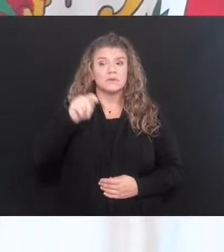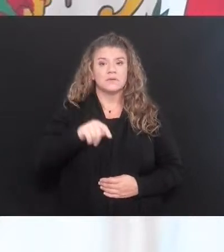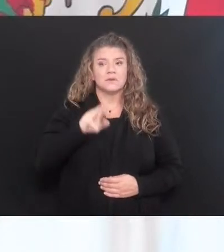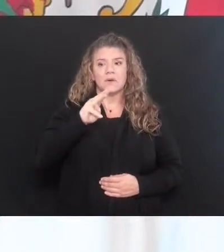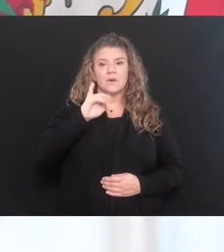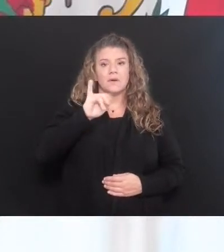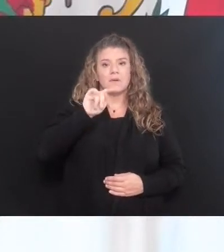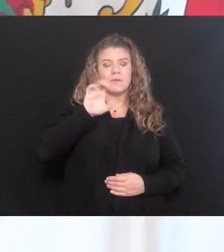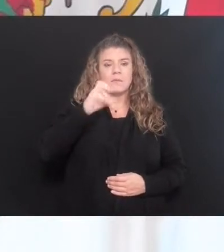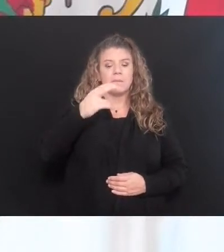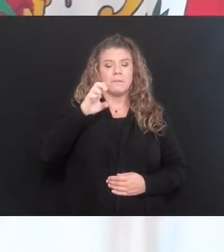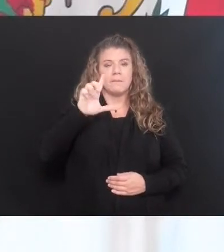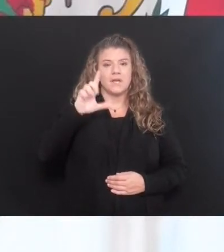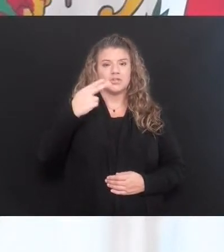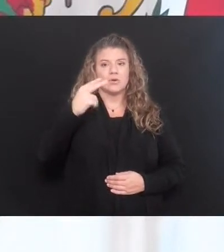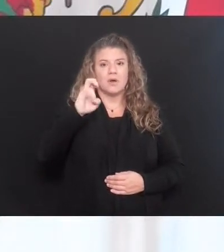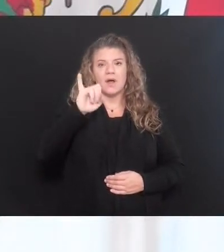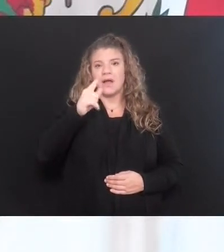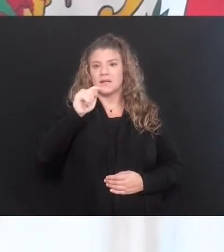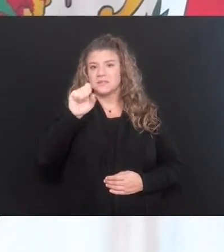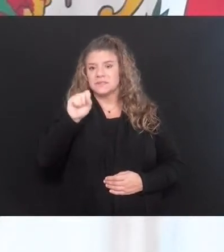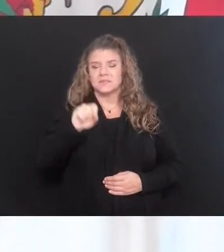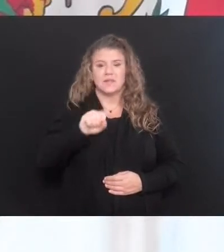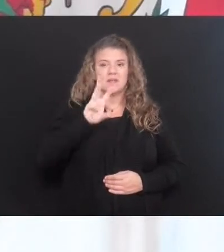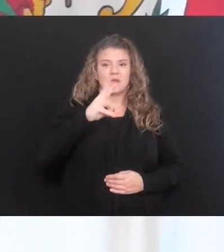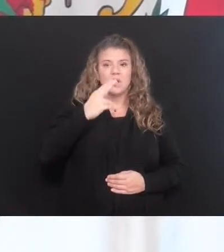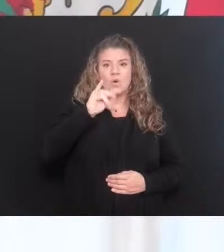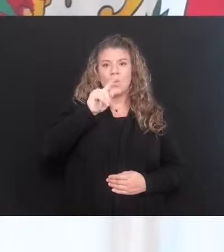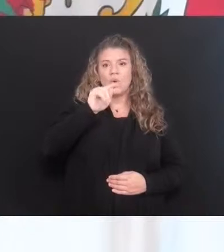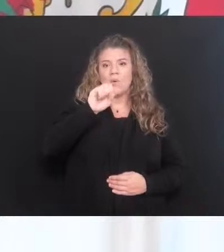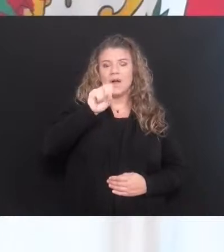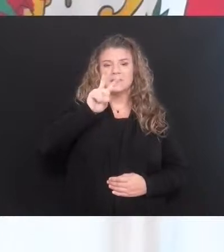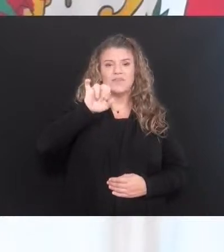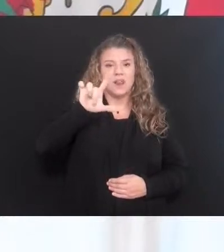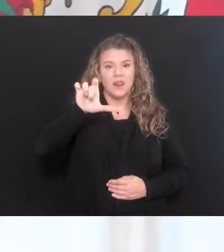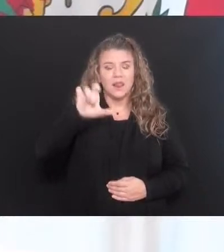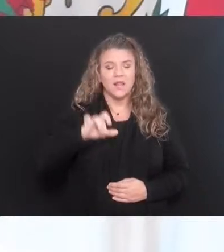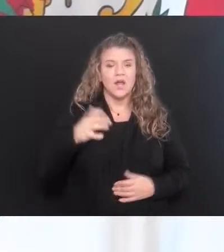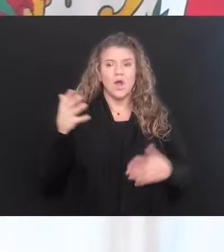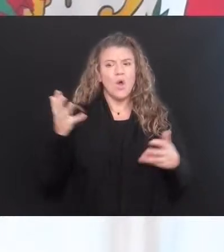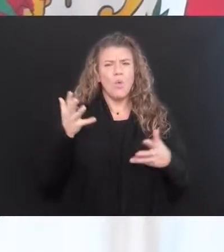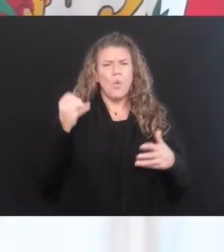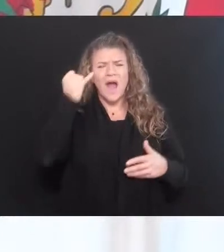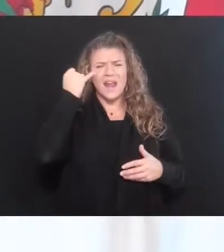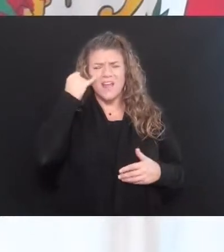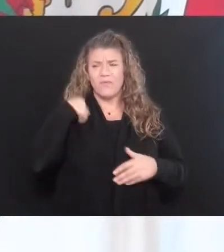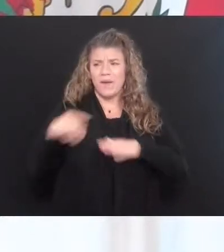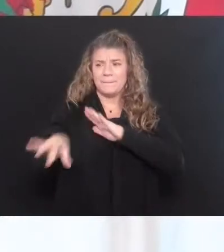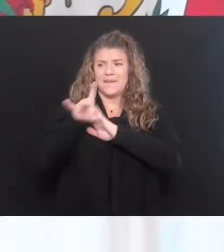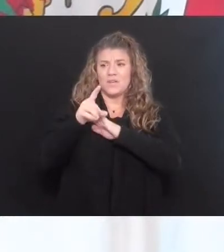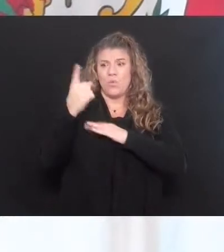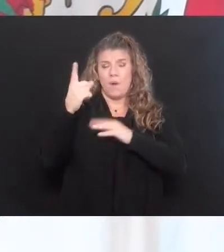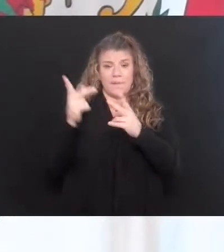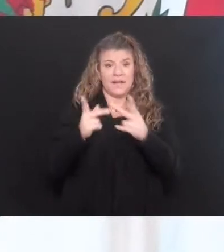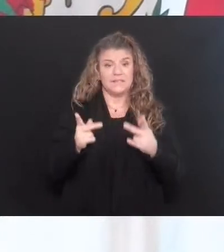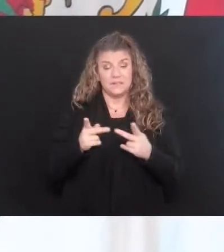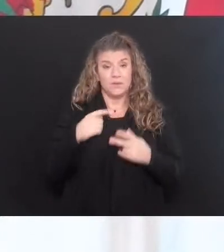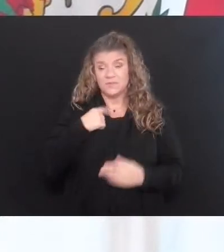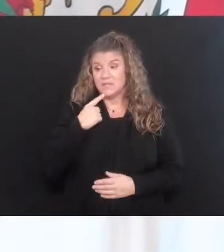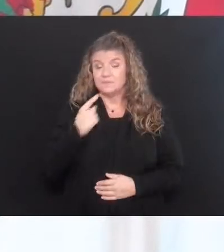Mitchell Heights, Itman, Whitesville. What if we picked one of those places and